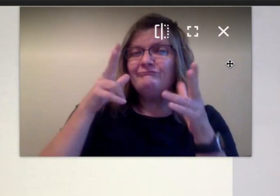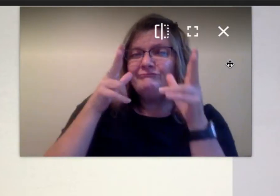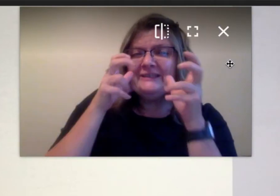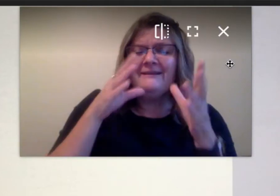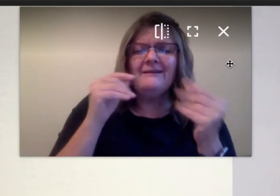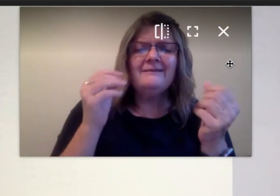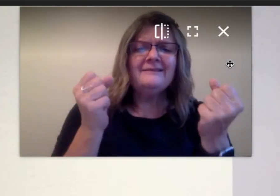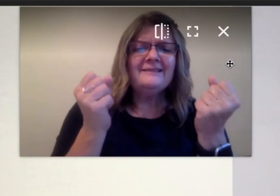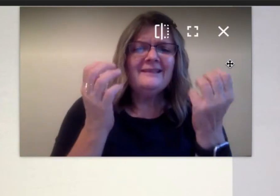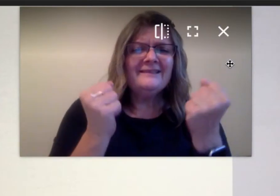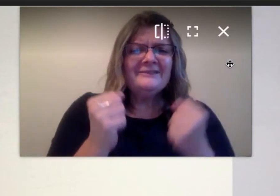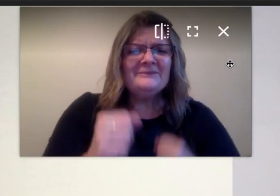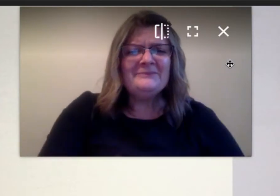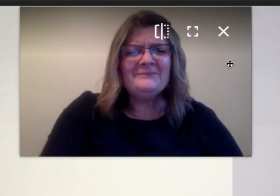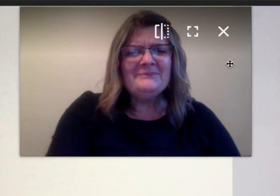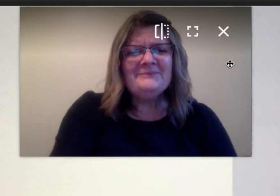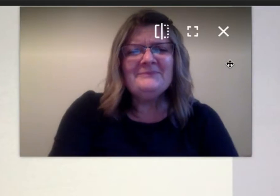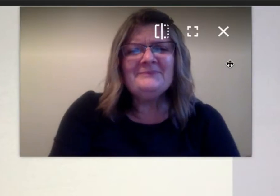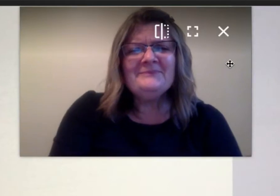I hope you enjoy the story.